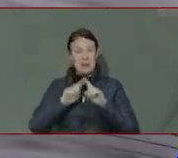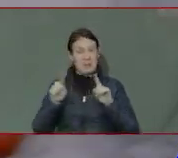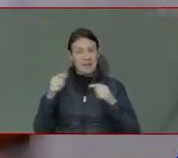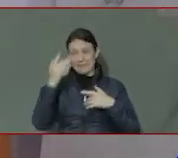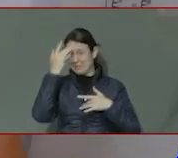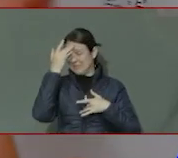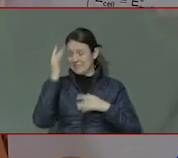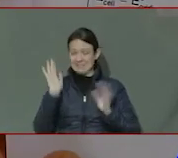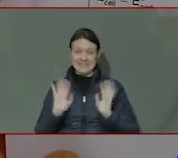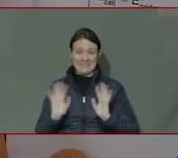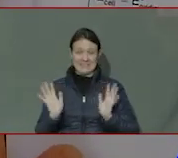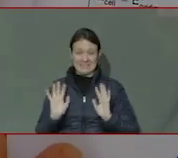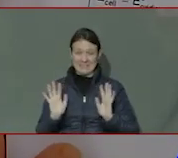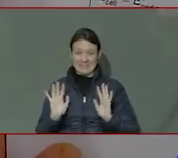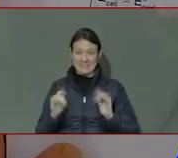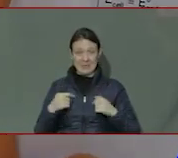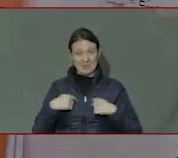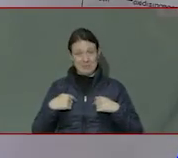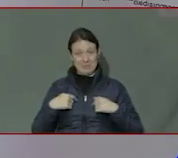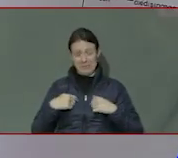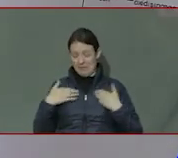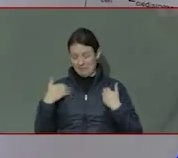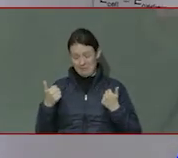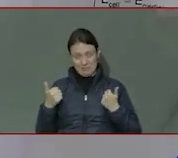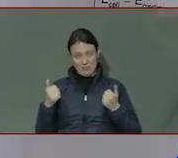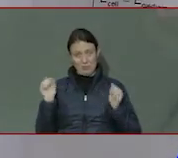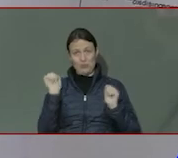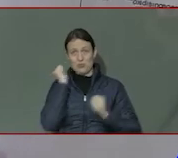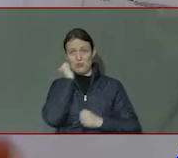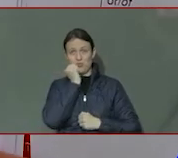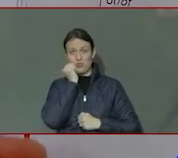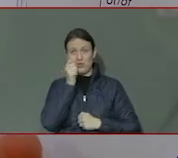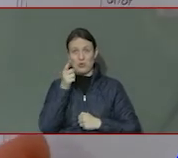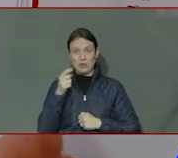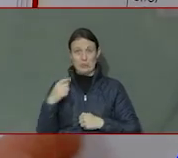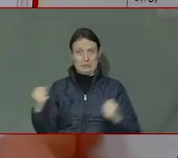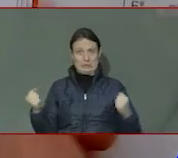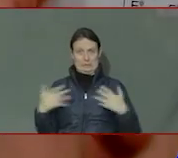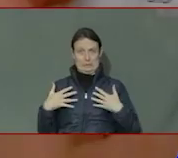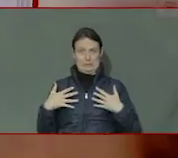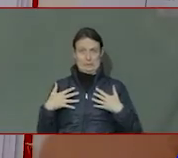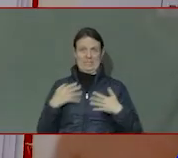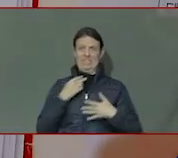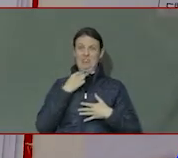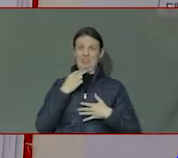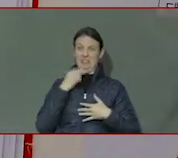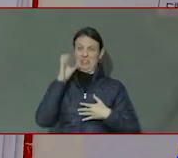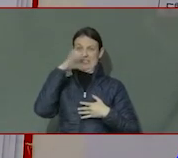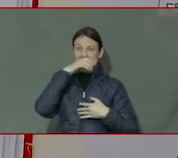okay? I am very okay. So please do not be alarmed or worried.